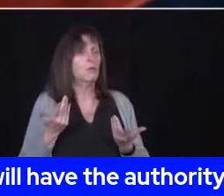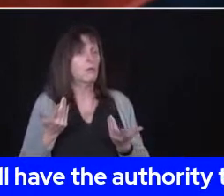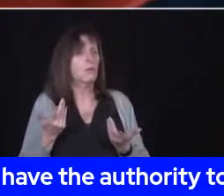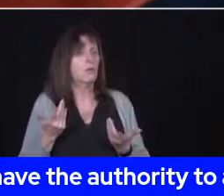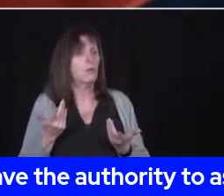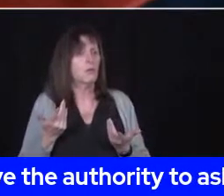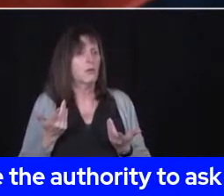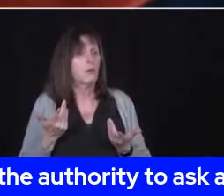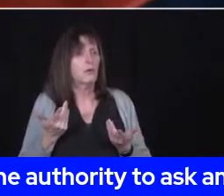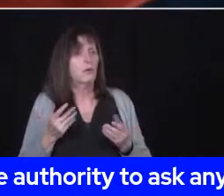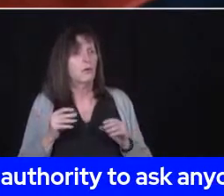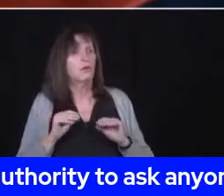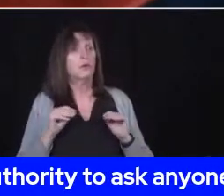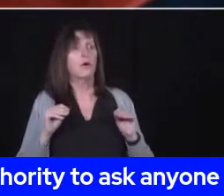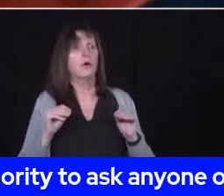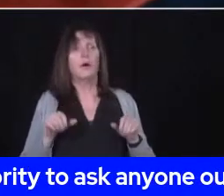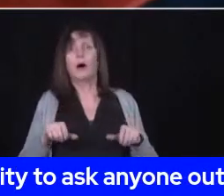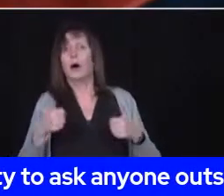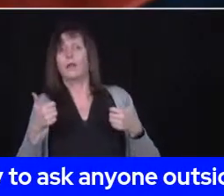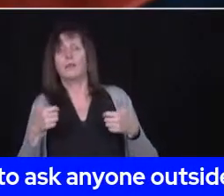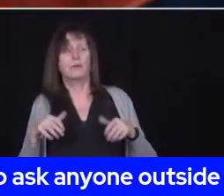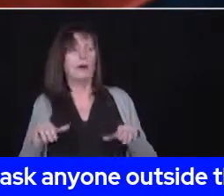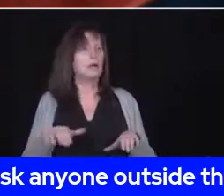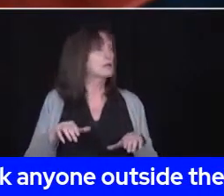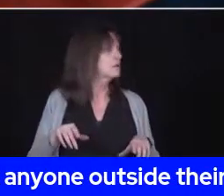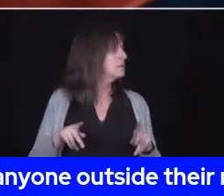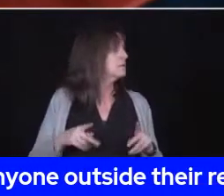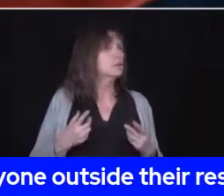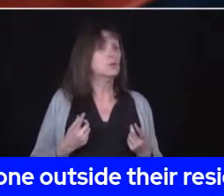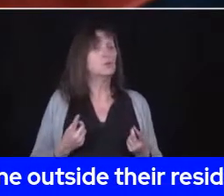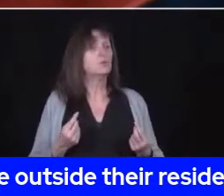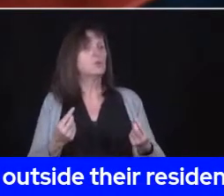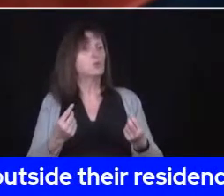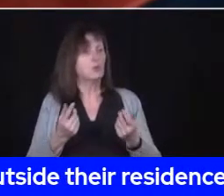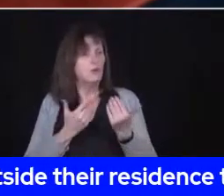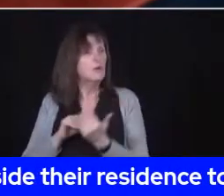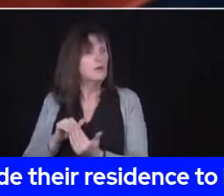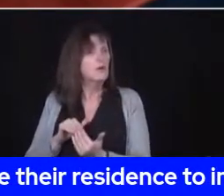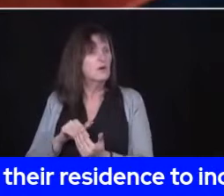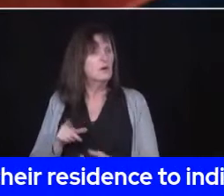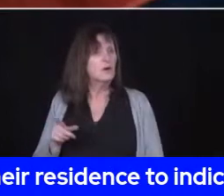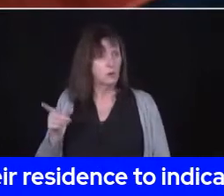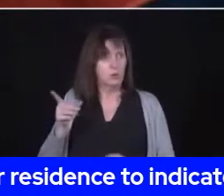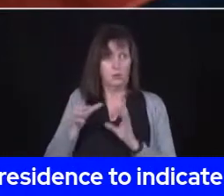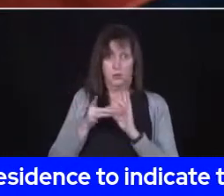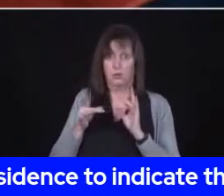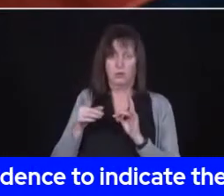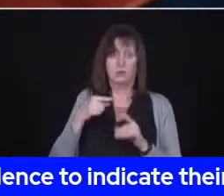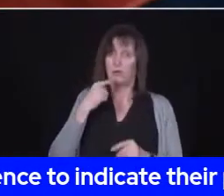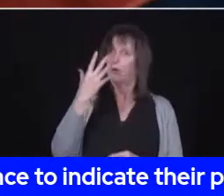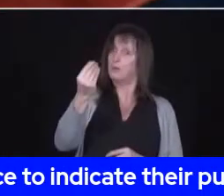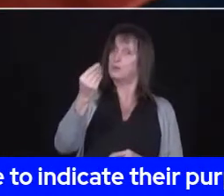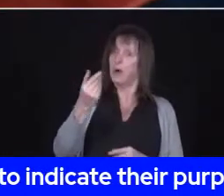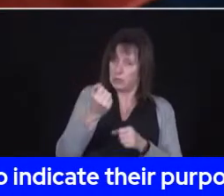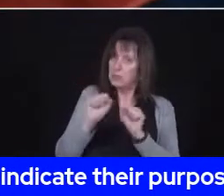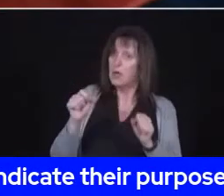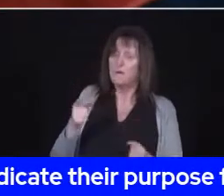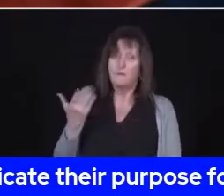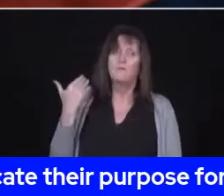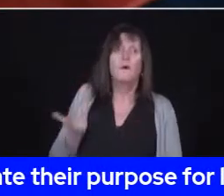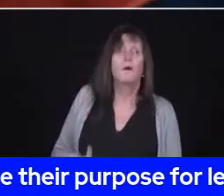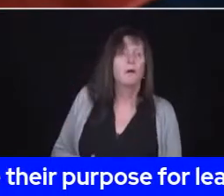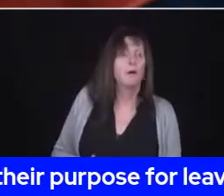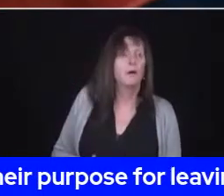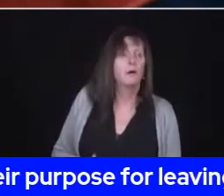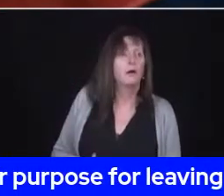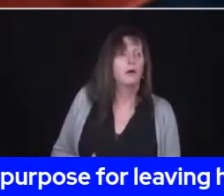do. And we were led to believe that outdoors was safer. Yeah, I'm not, and we as a group are not saying don't take a